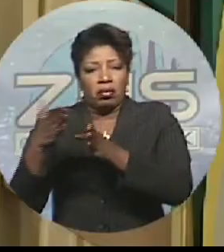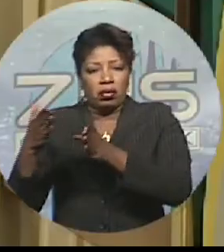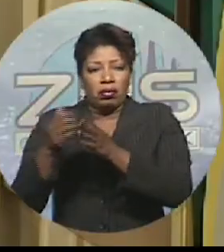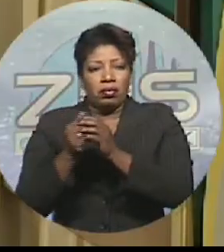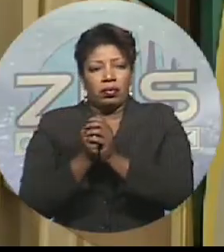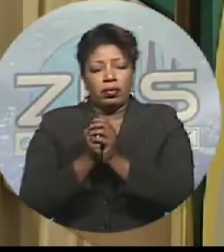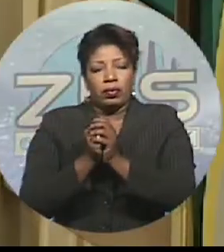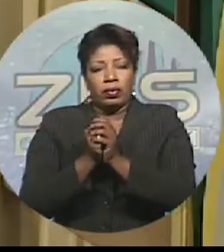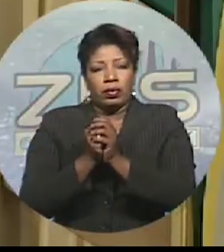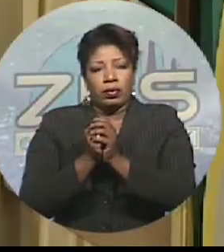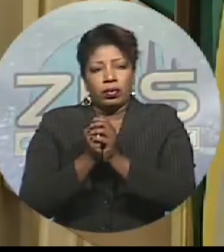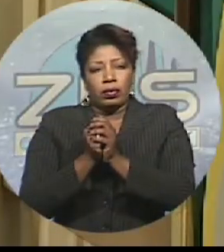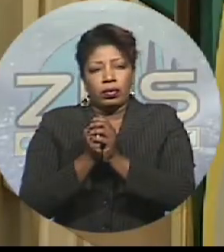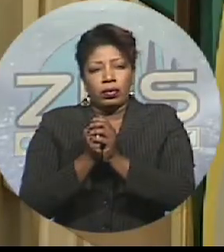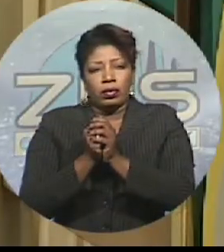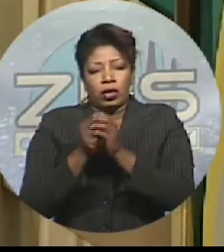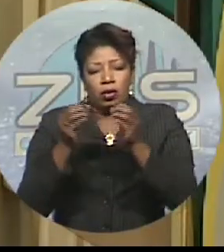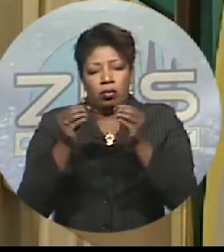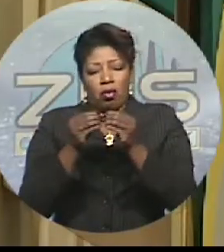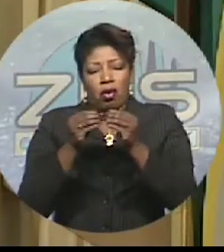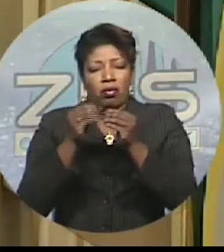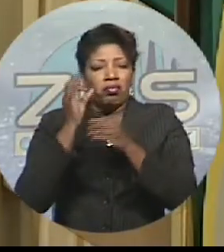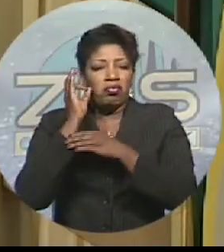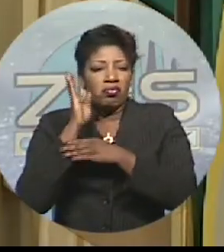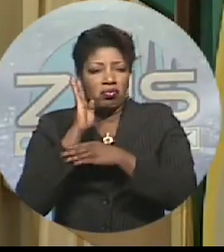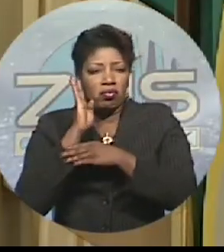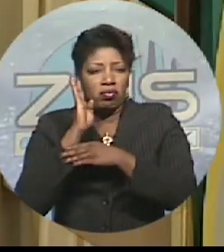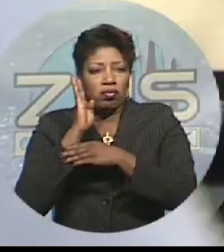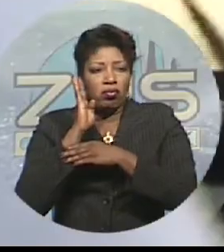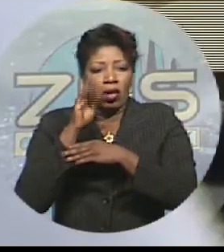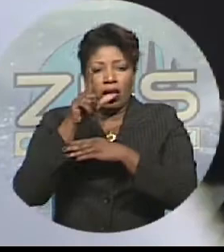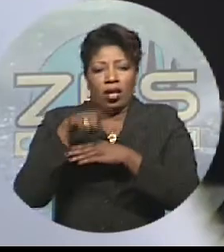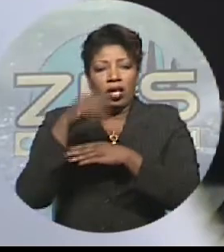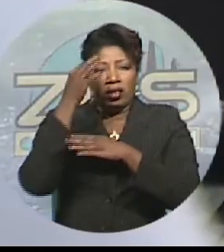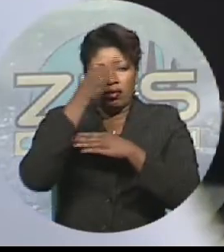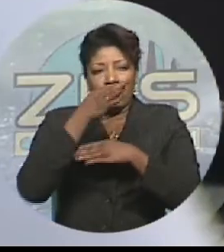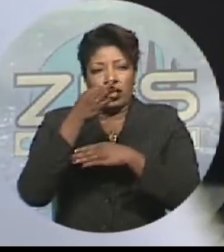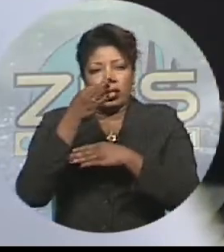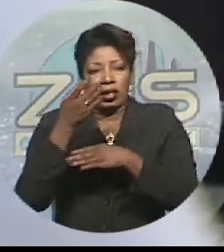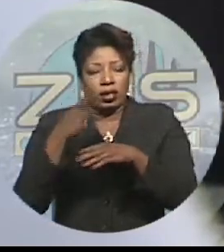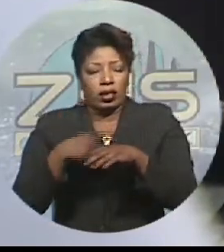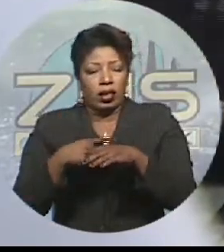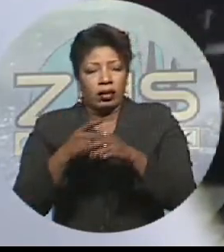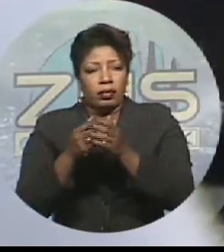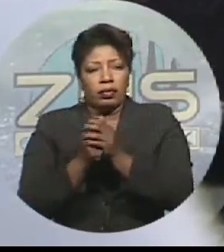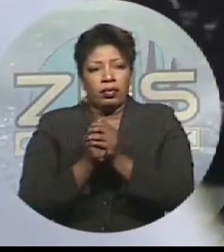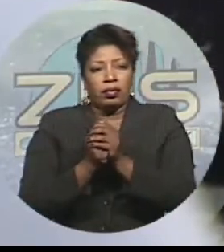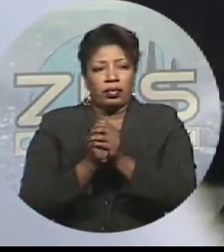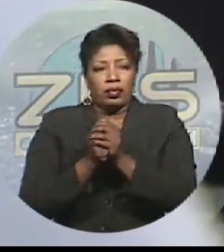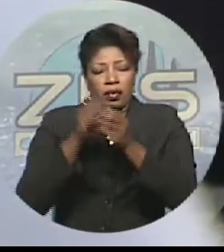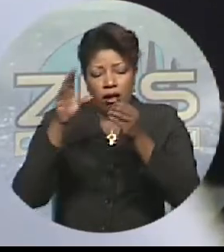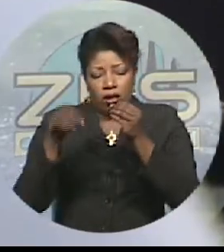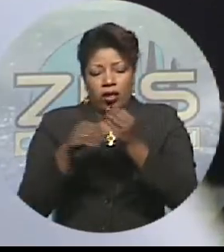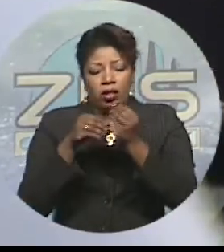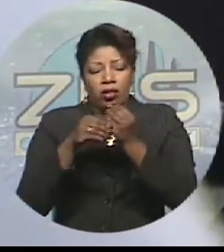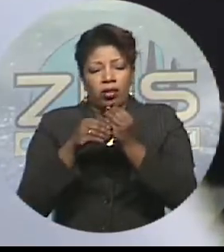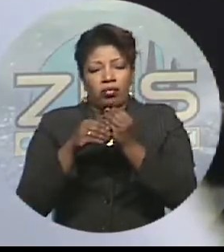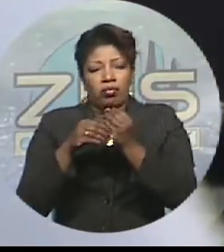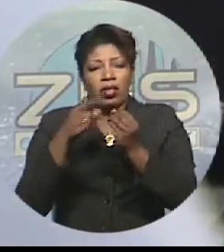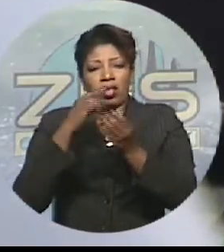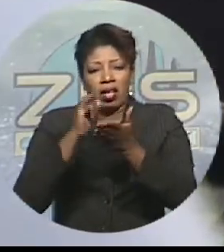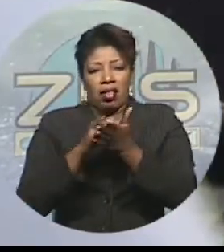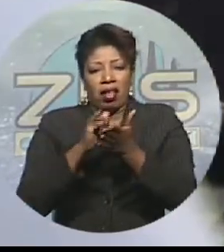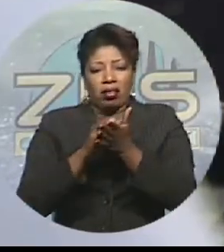have more Facebook, but less FaceTime. Additionally, Dr. Burrows believes